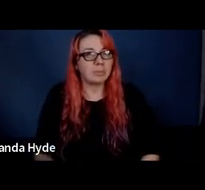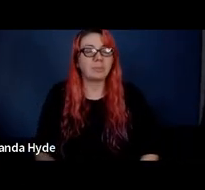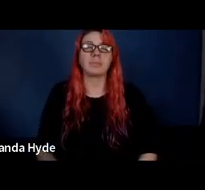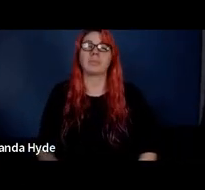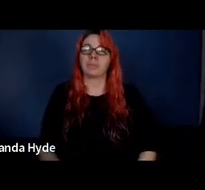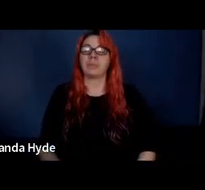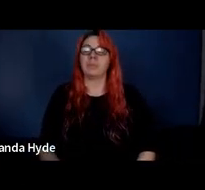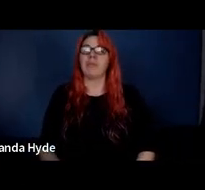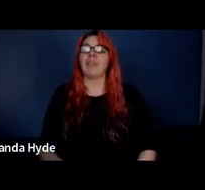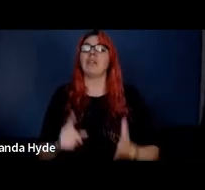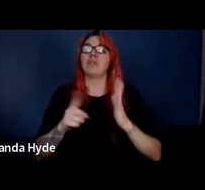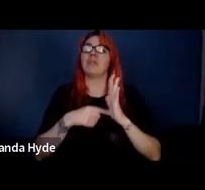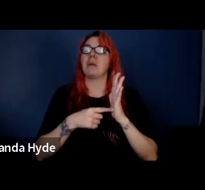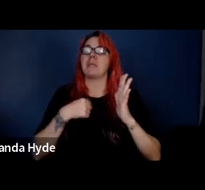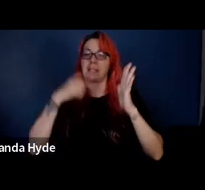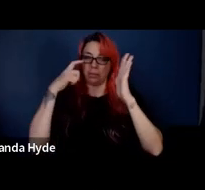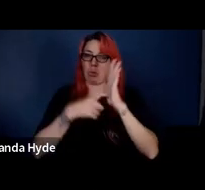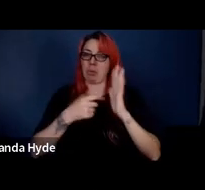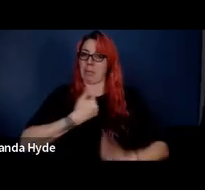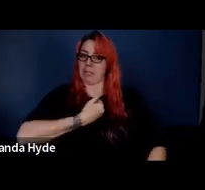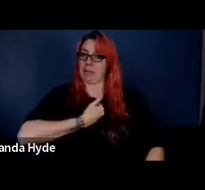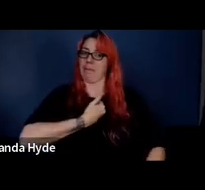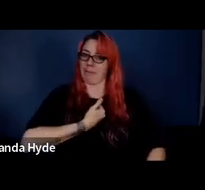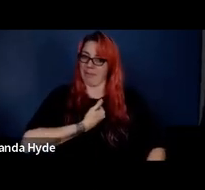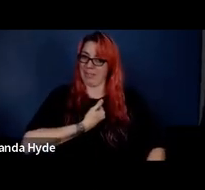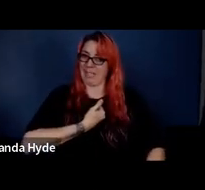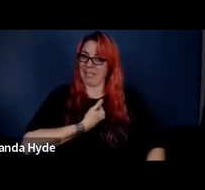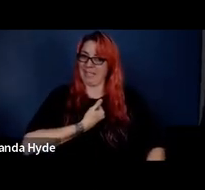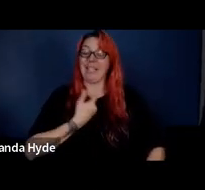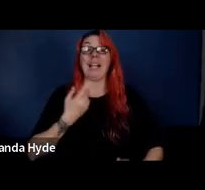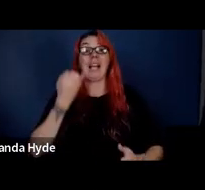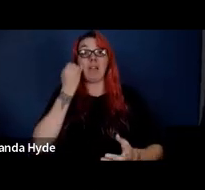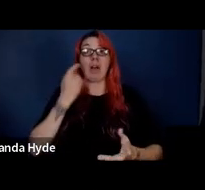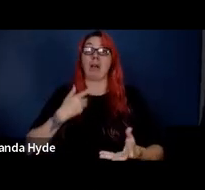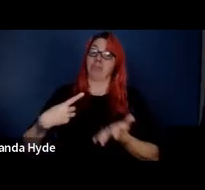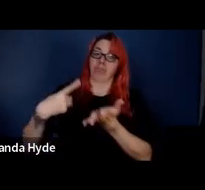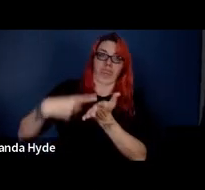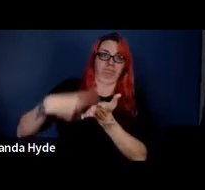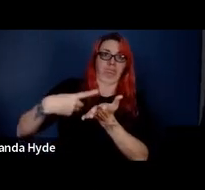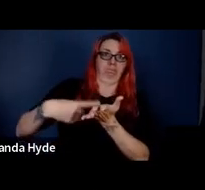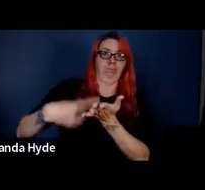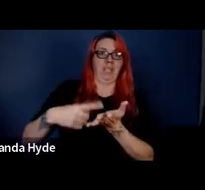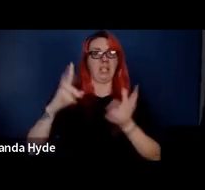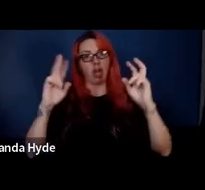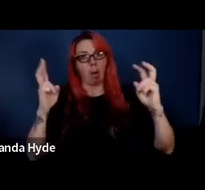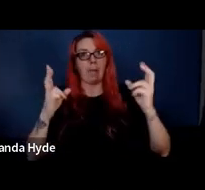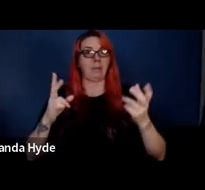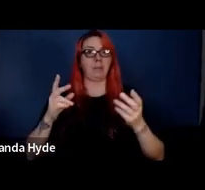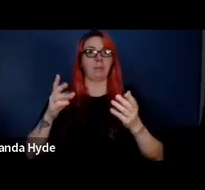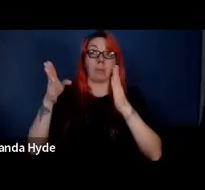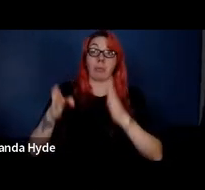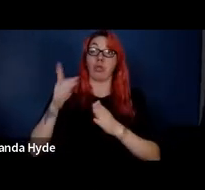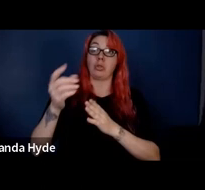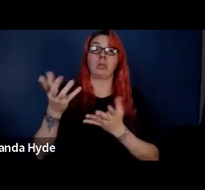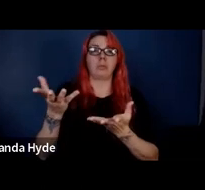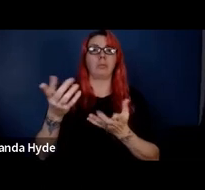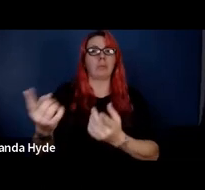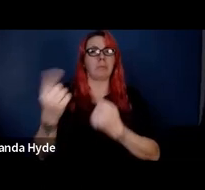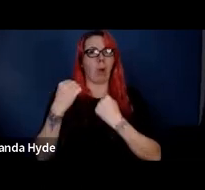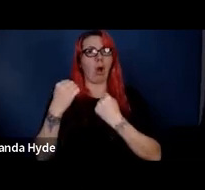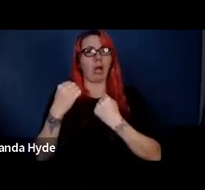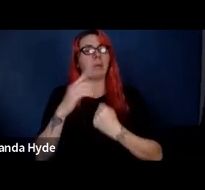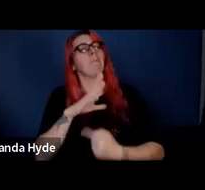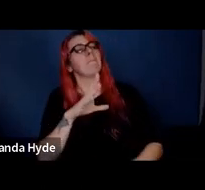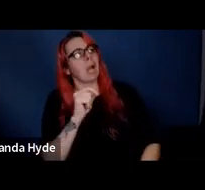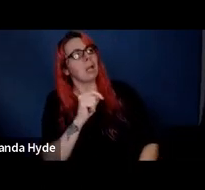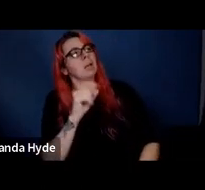that, it's rare that I'm really being open to hearing what else should I be considering or understanding before I'm ready with a response. So